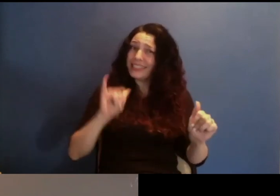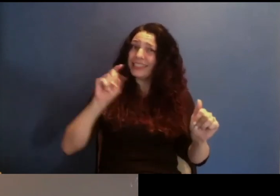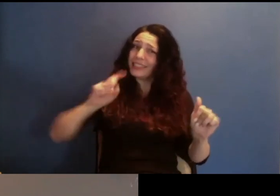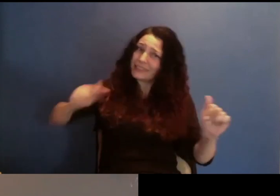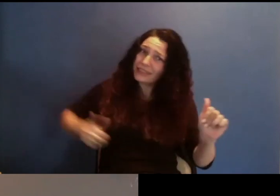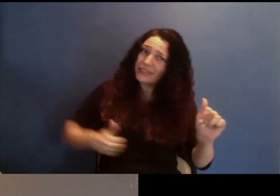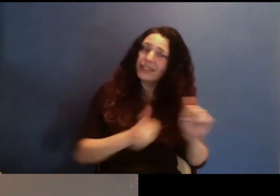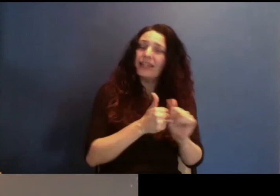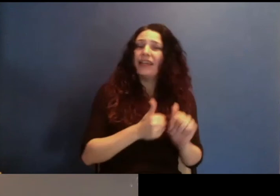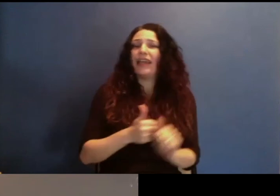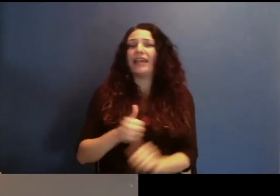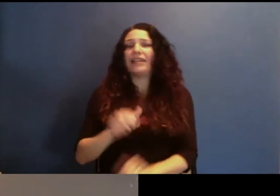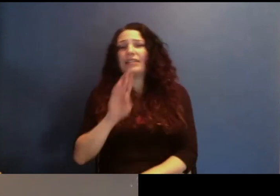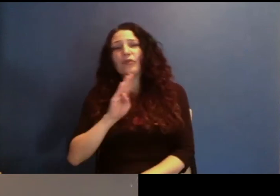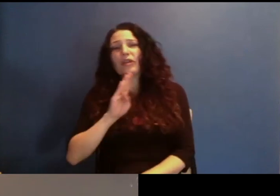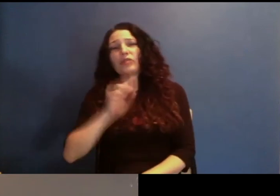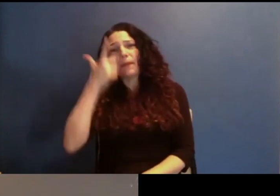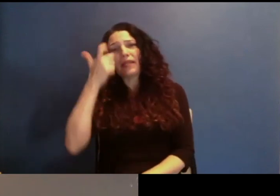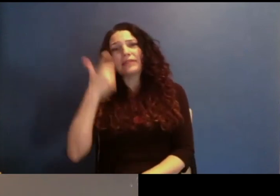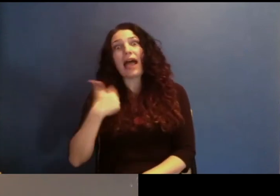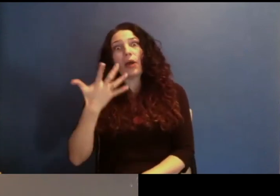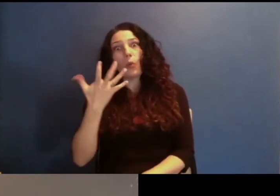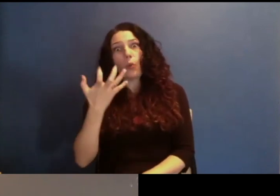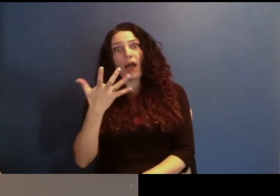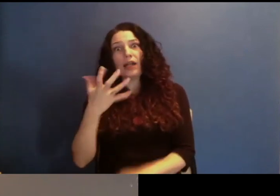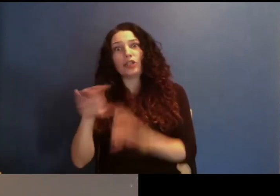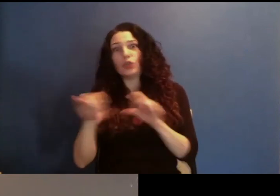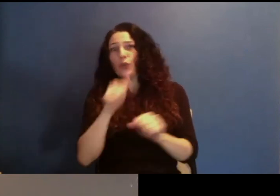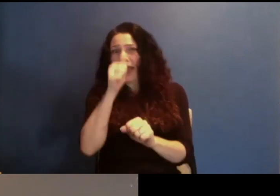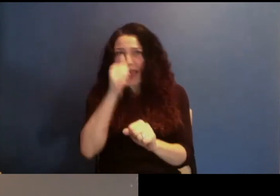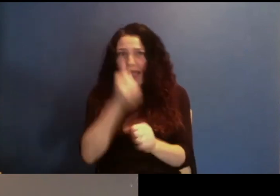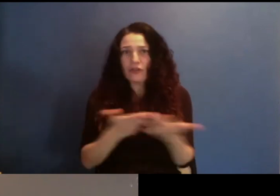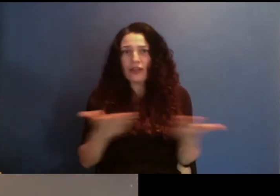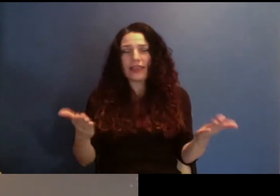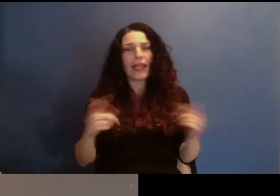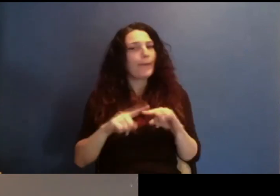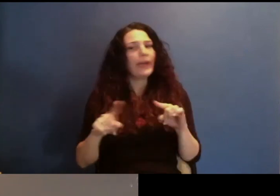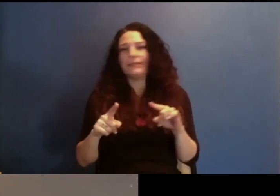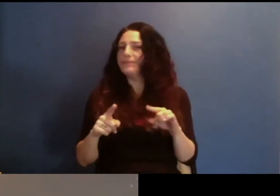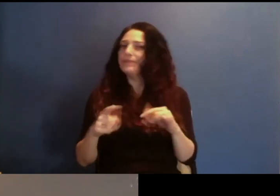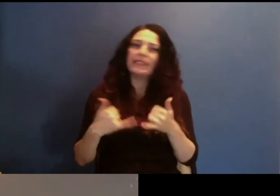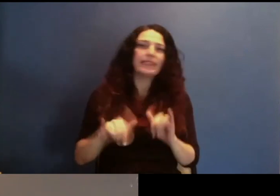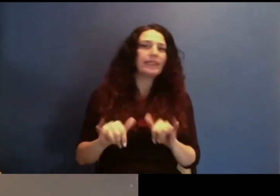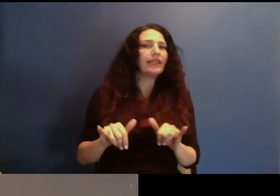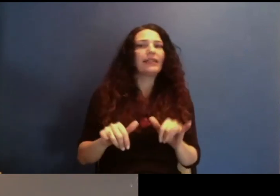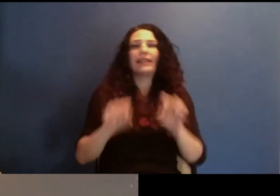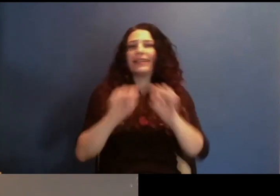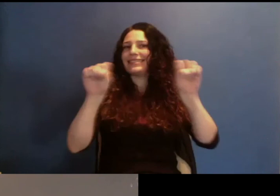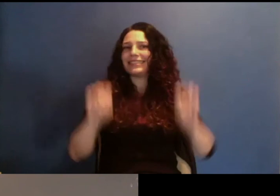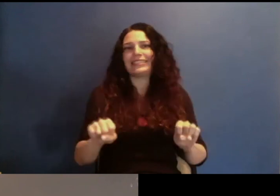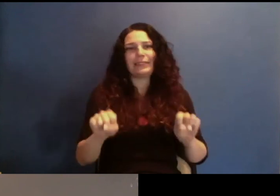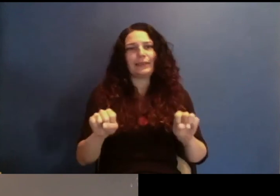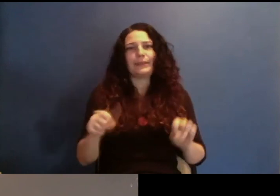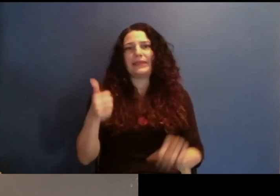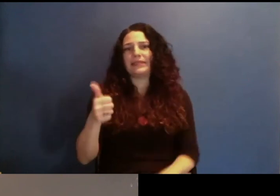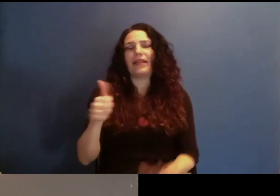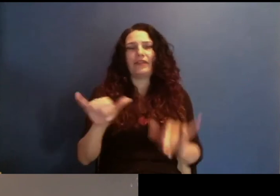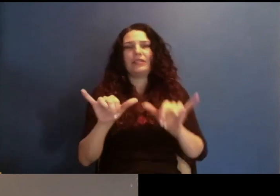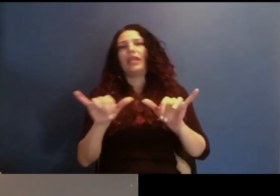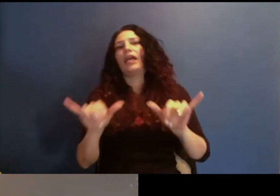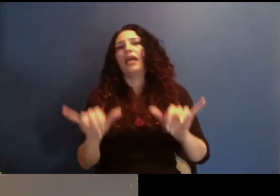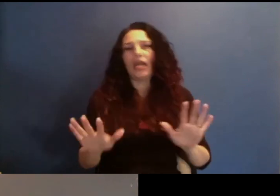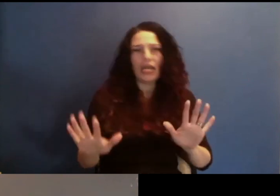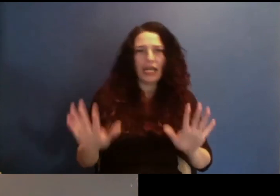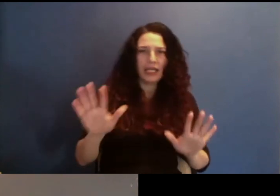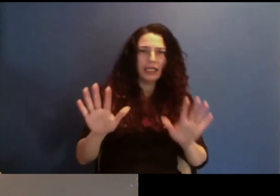feel like I want to do everything, and there's still the system of, there's no, like, and I